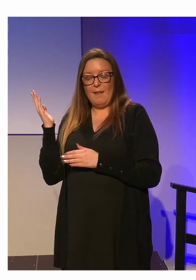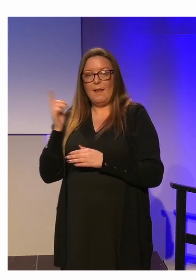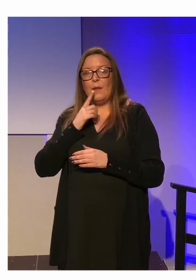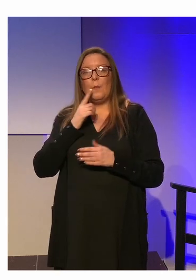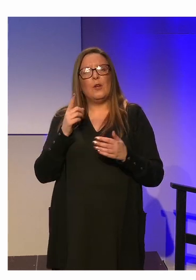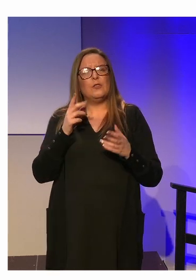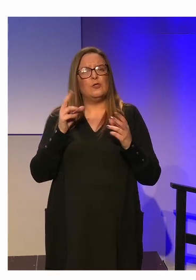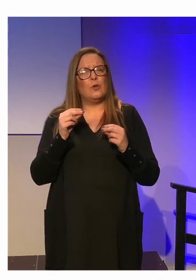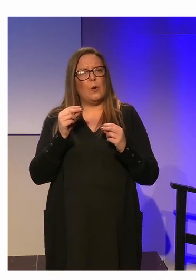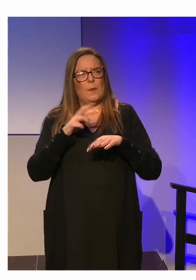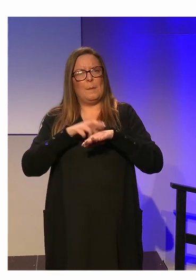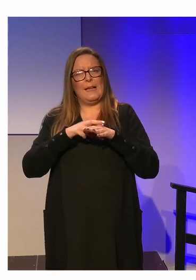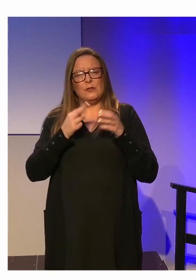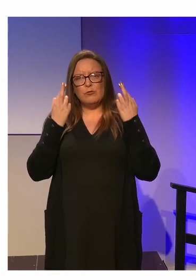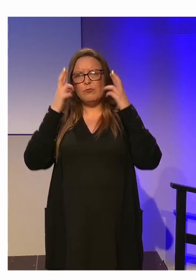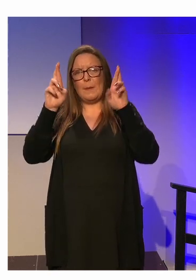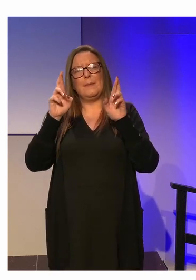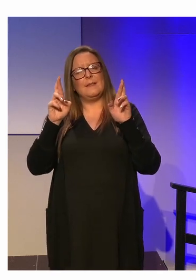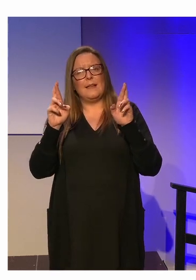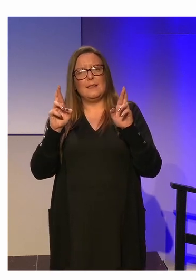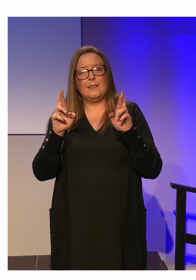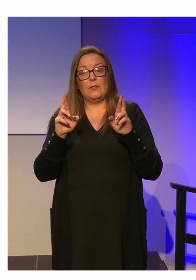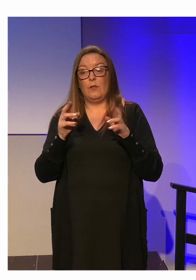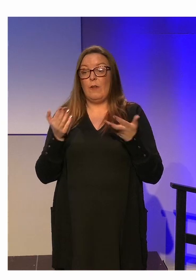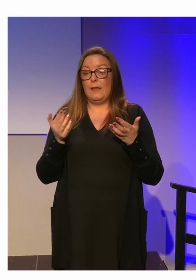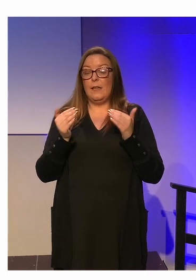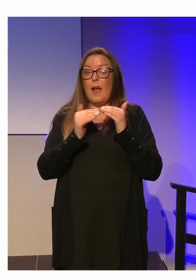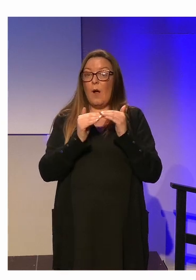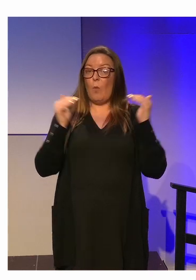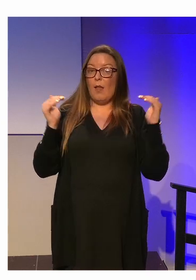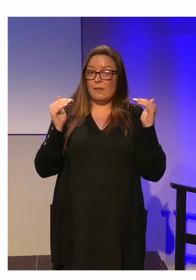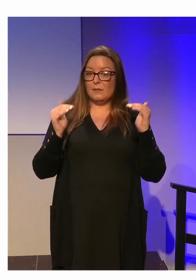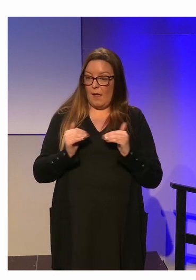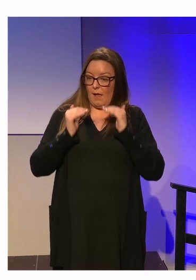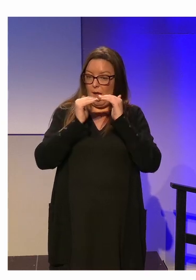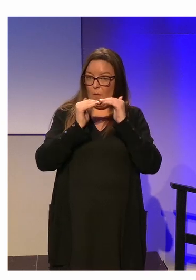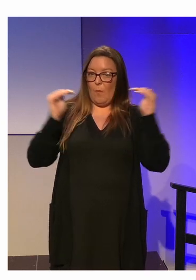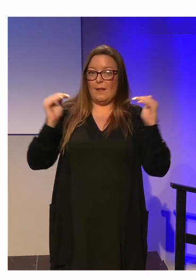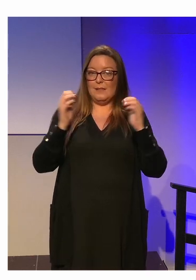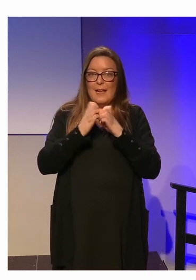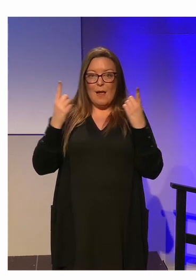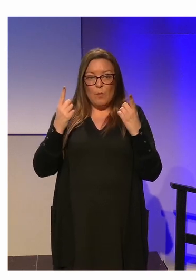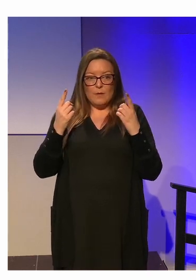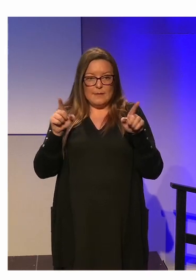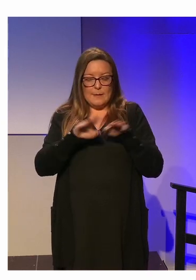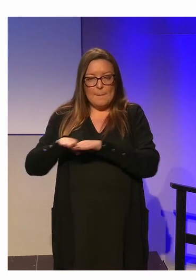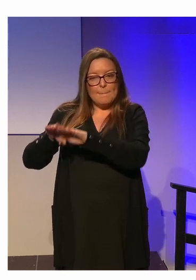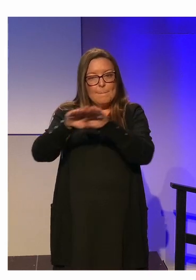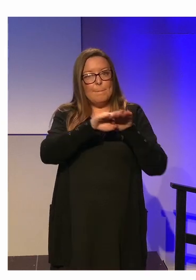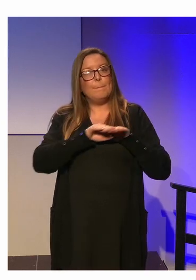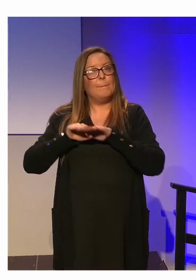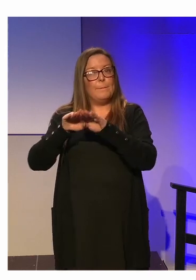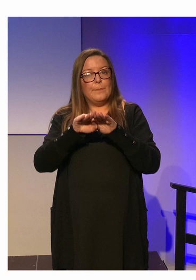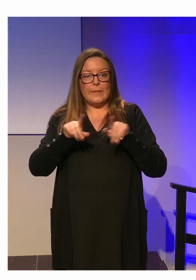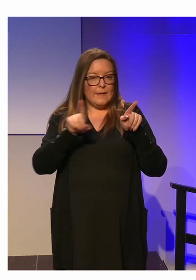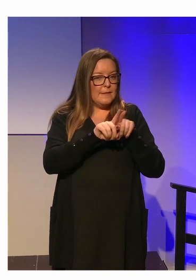better sort of representation of this, right? Here's equality. Everybody gets the same box to look over the fence at the game. Everybody